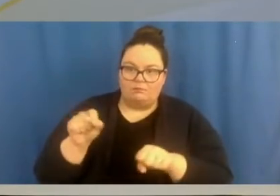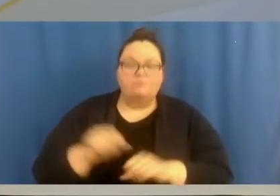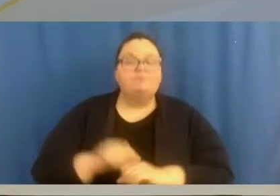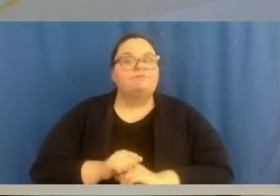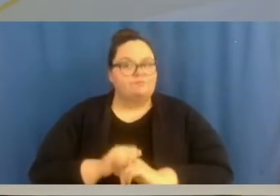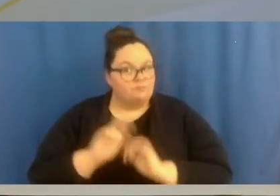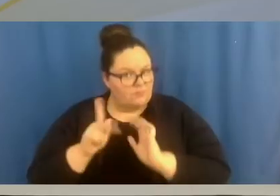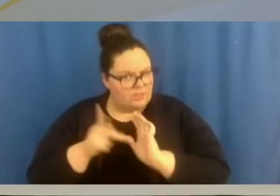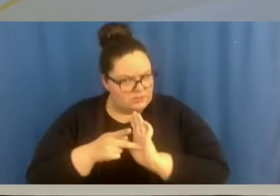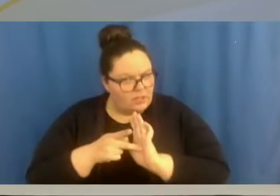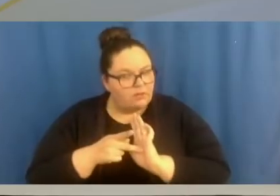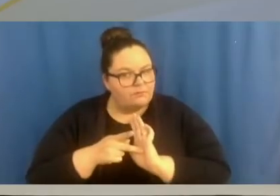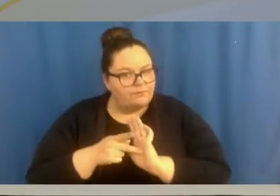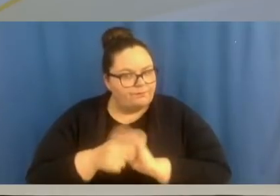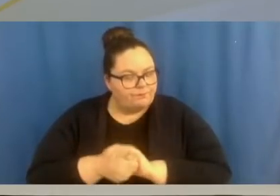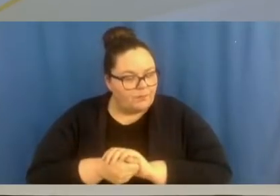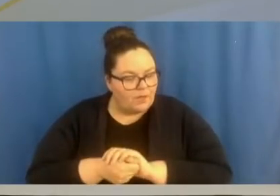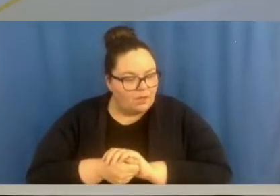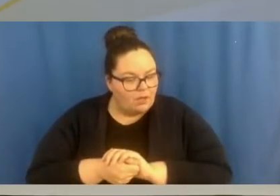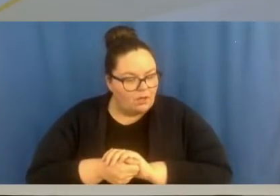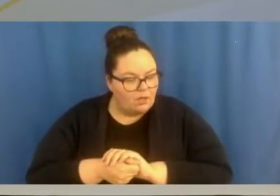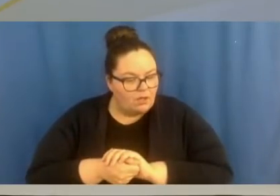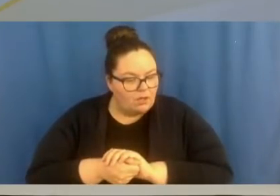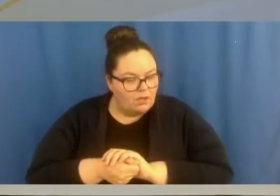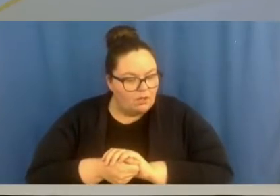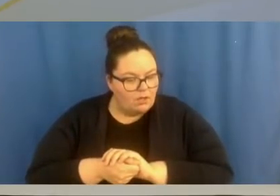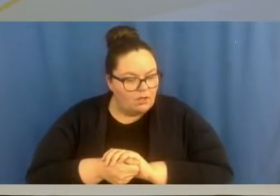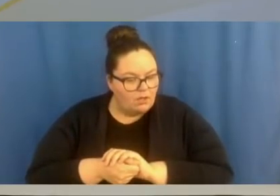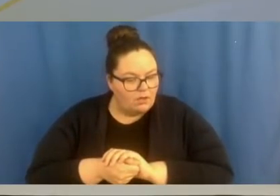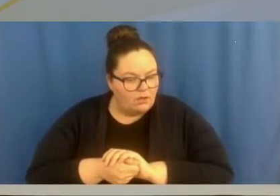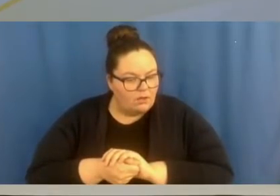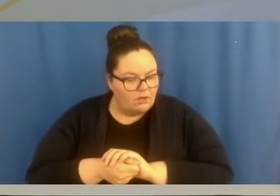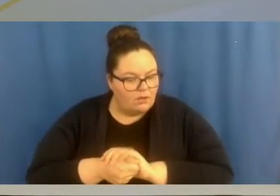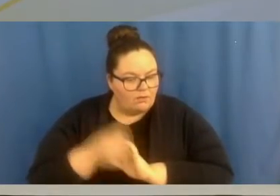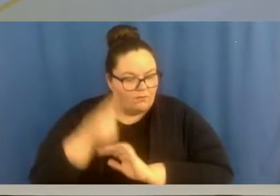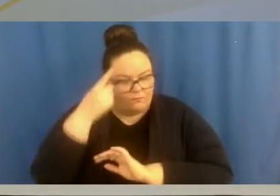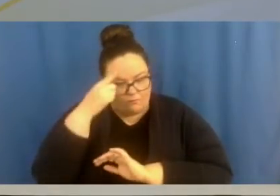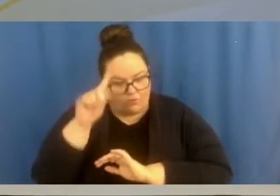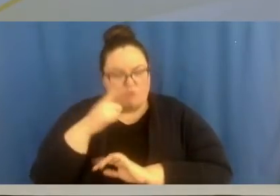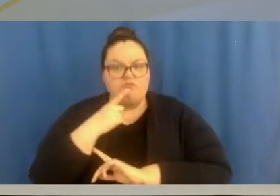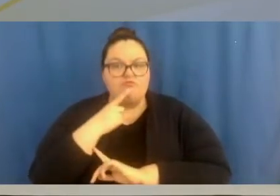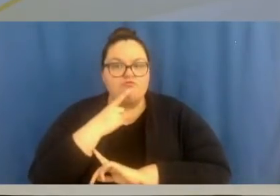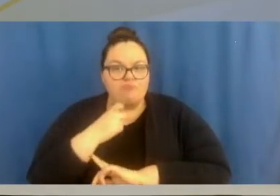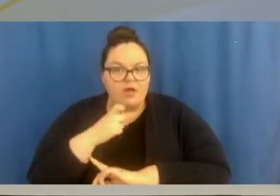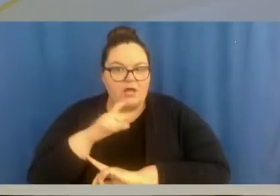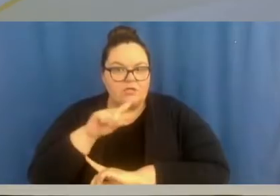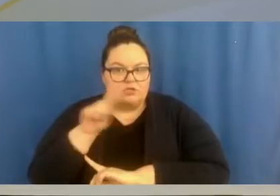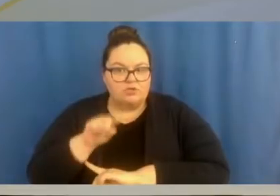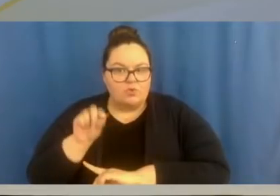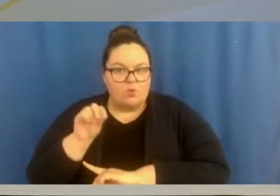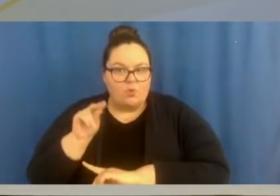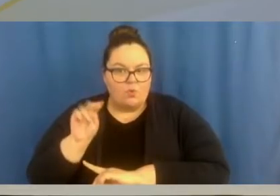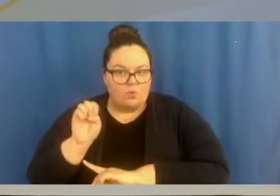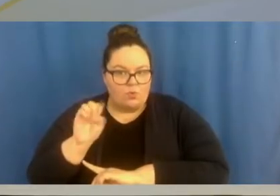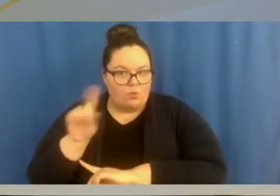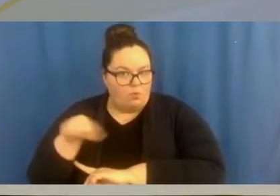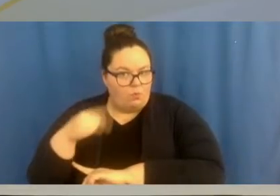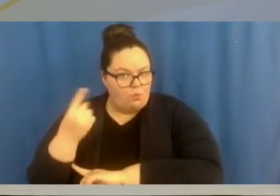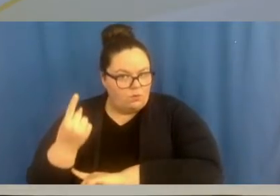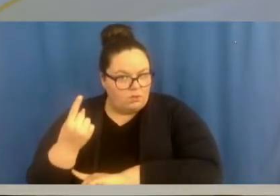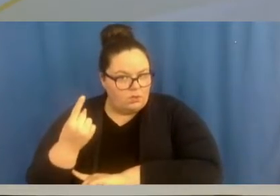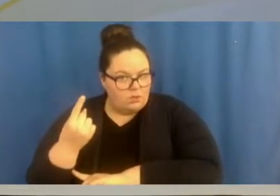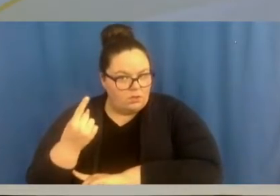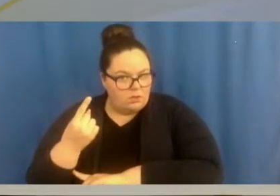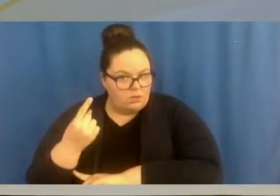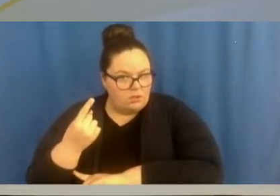you said it's for the period during the red alert, so it's not for the circuit